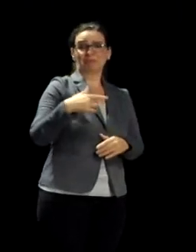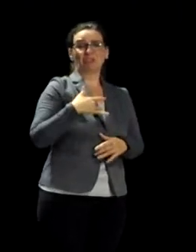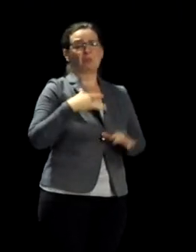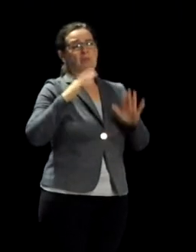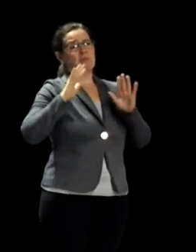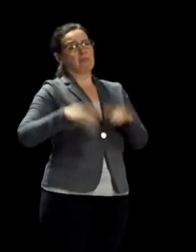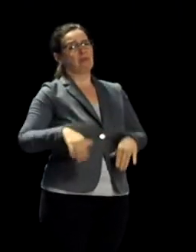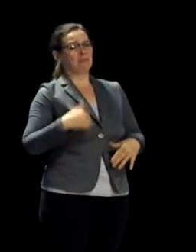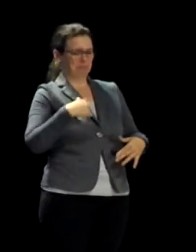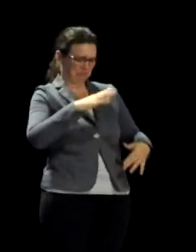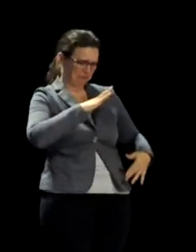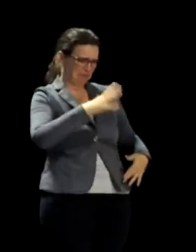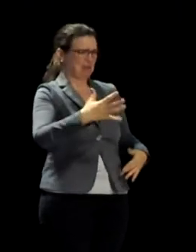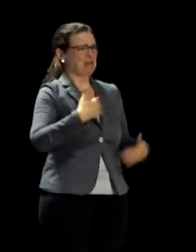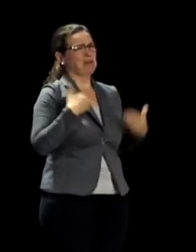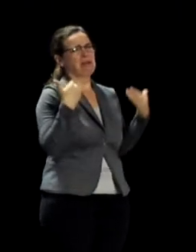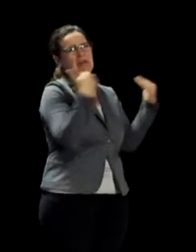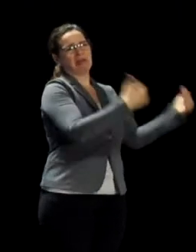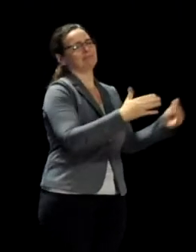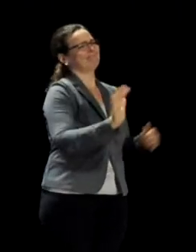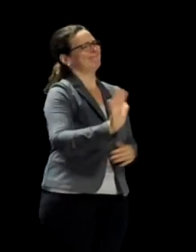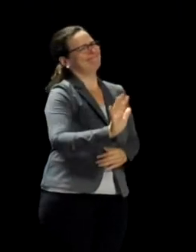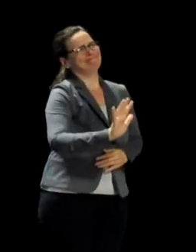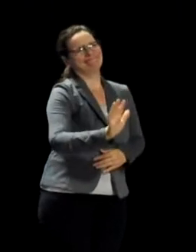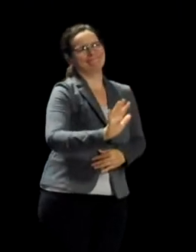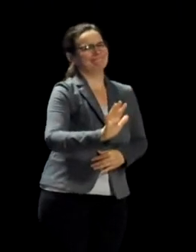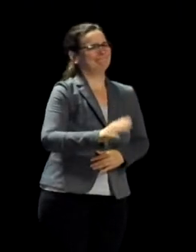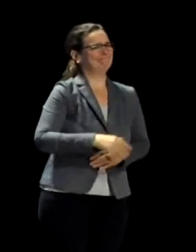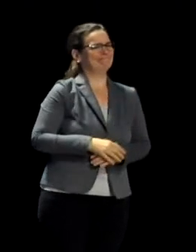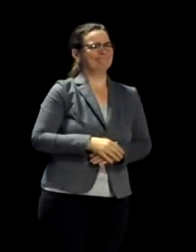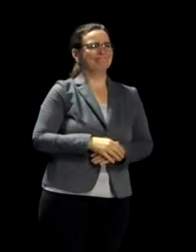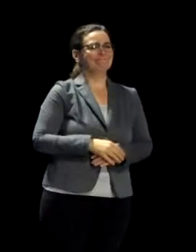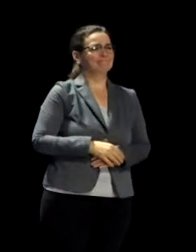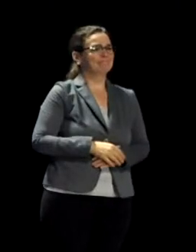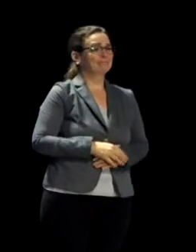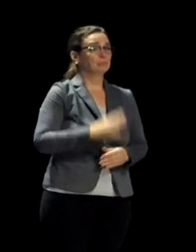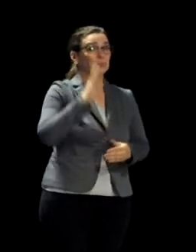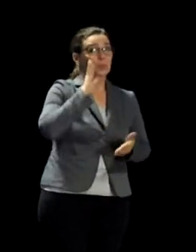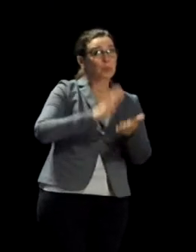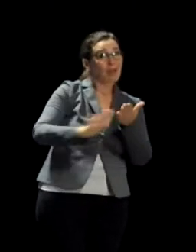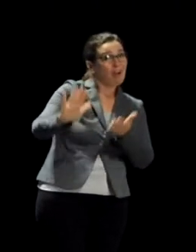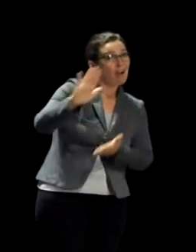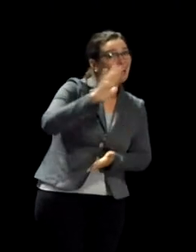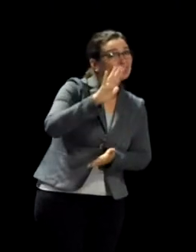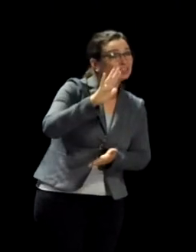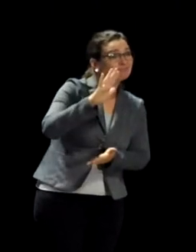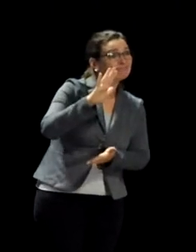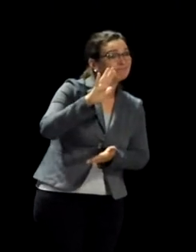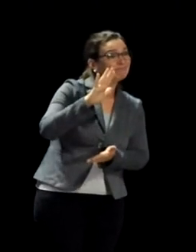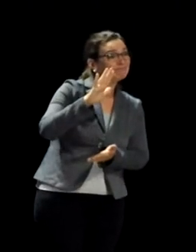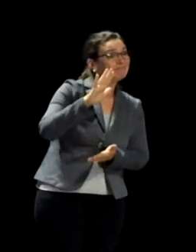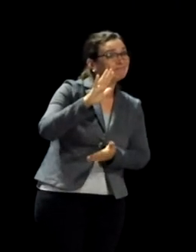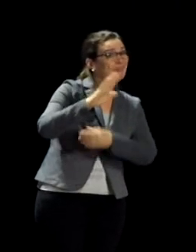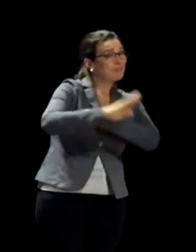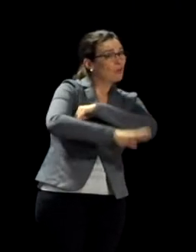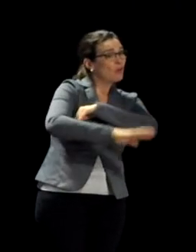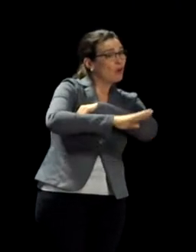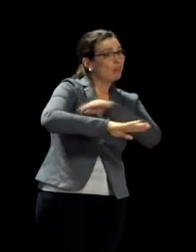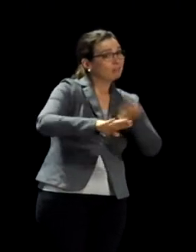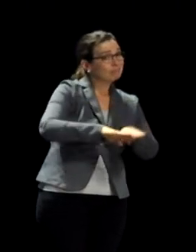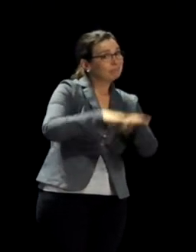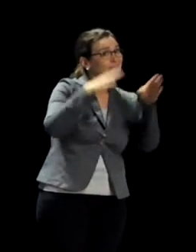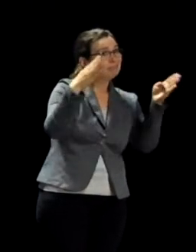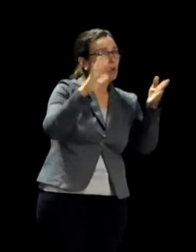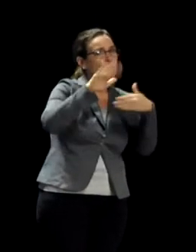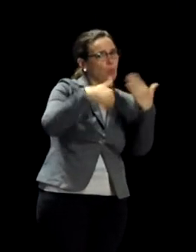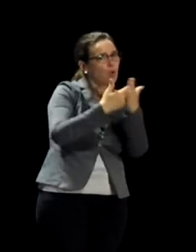happen with when you go to college, because you're all going to get tested going into college. So we're now asking parents